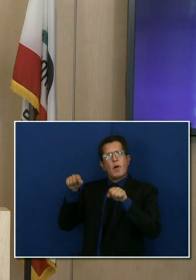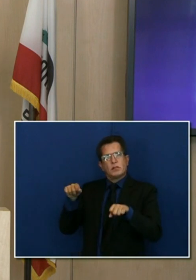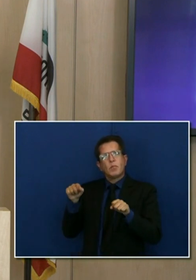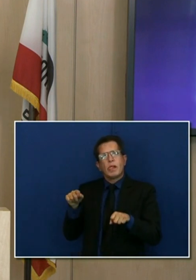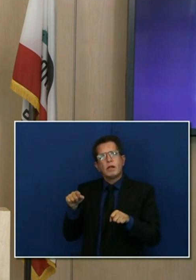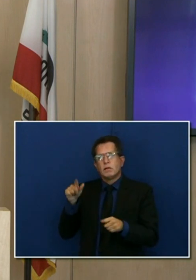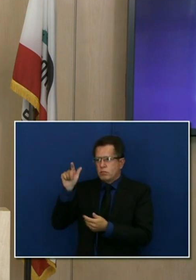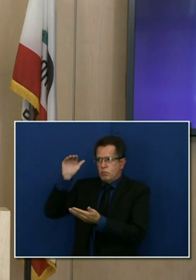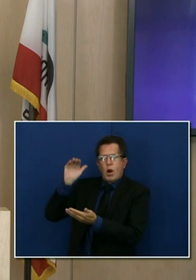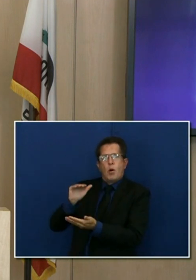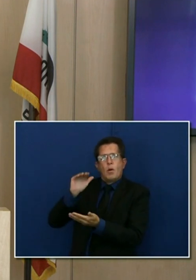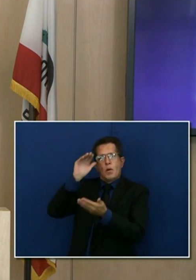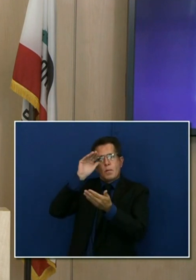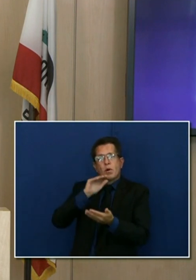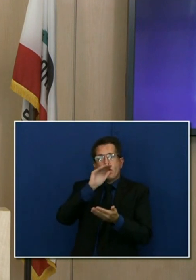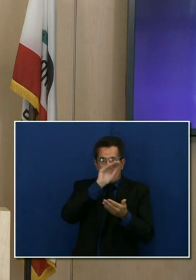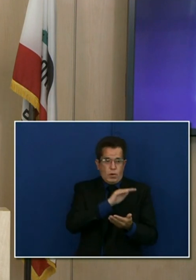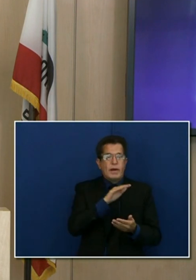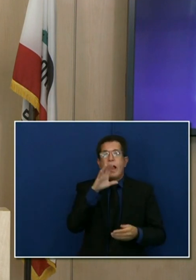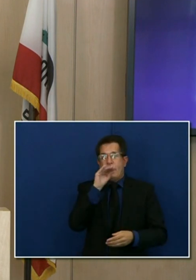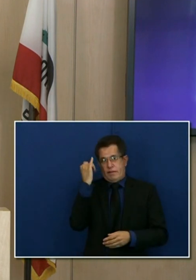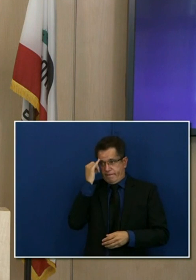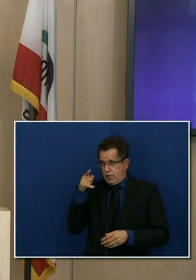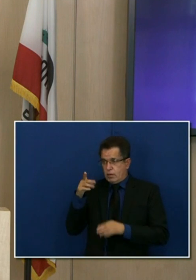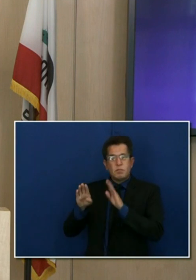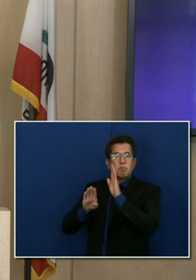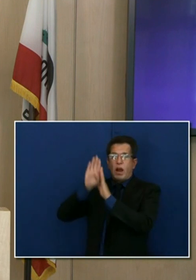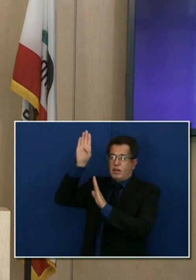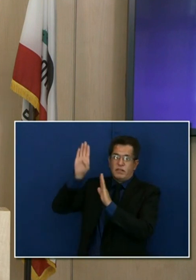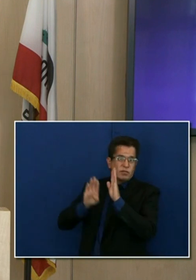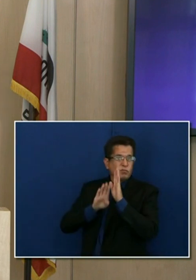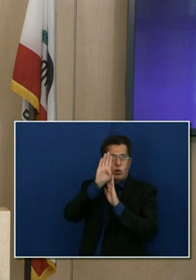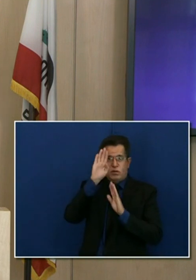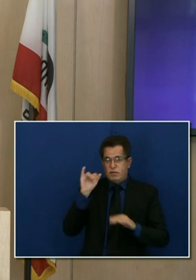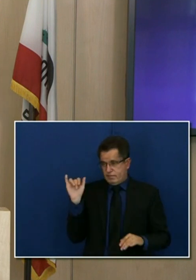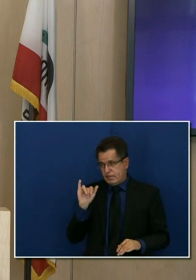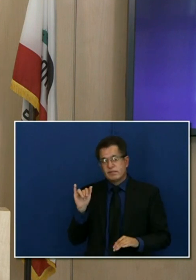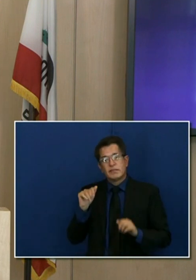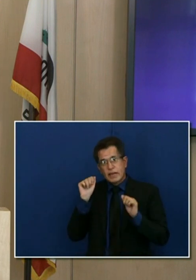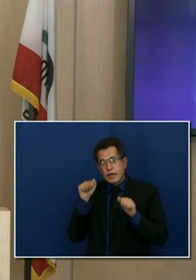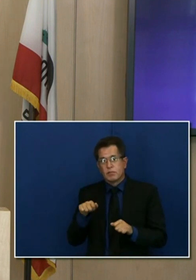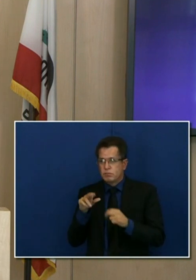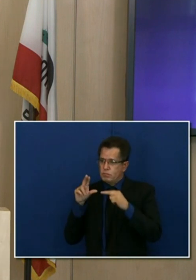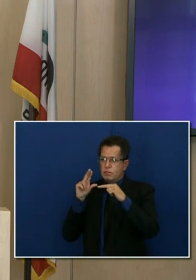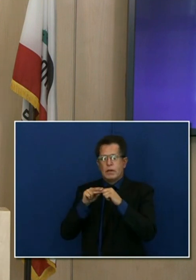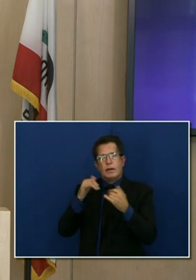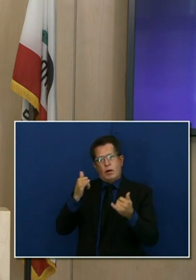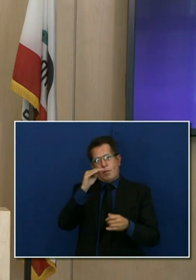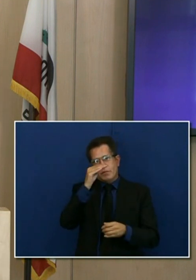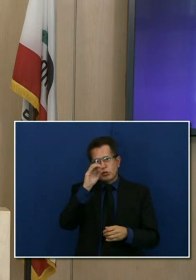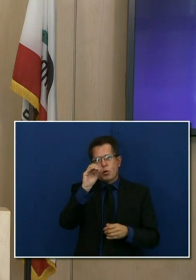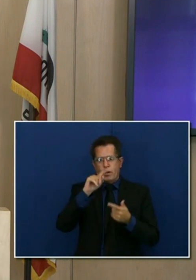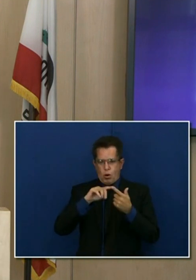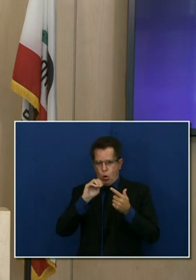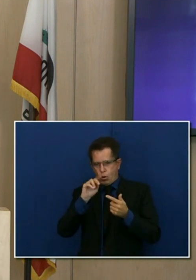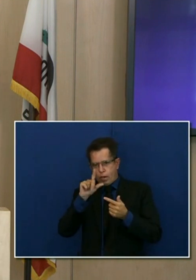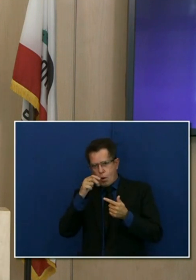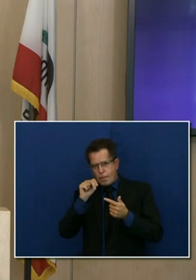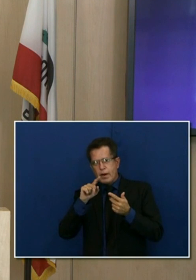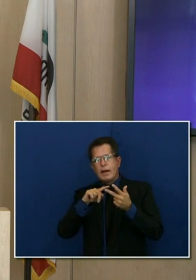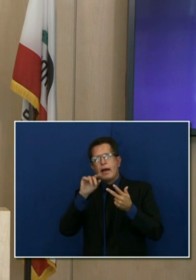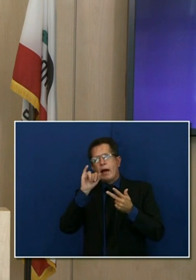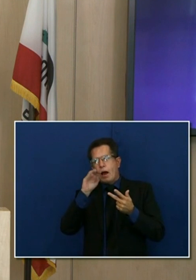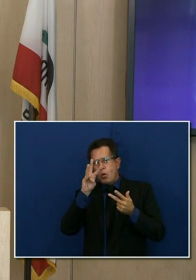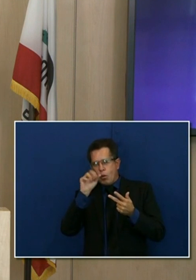is possible if you don't work to slow the spread. You see significant taxing to your healthcare system. Right now, Missouri, Oklahoma, Iowa,